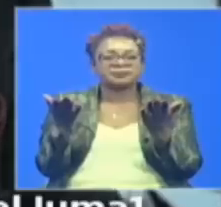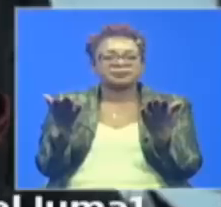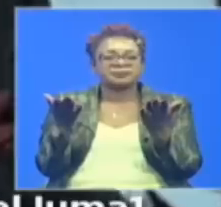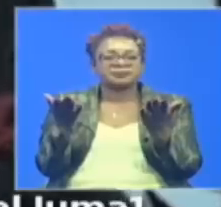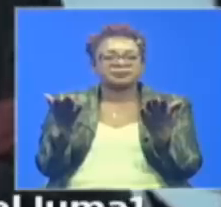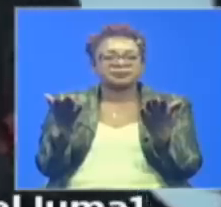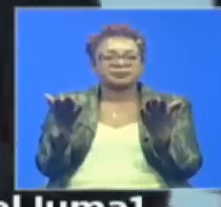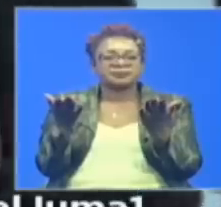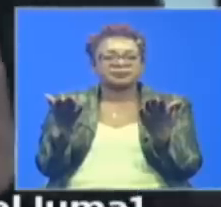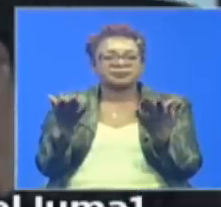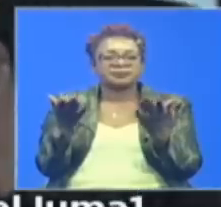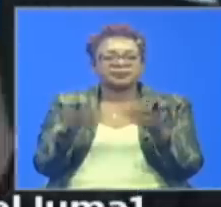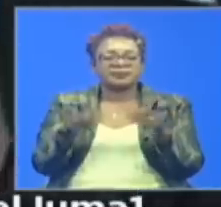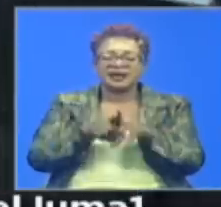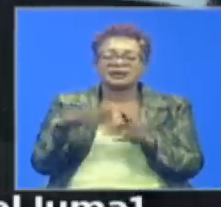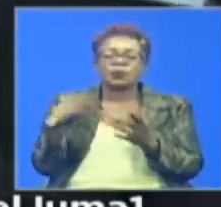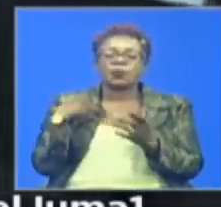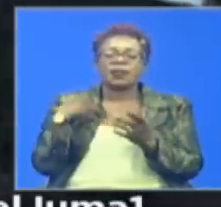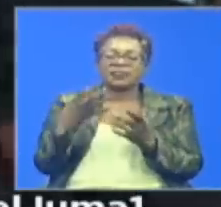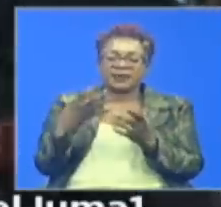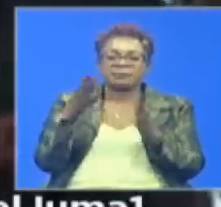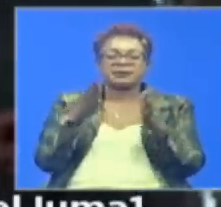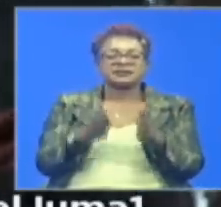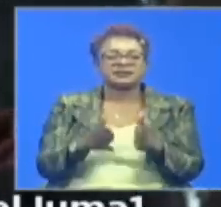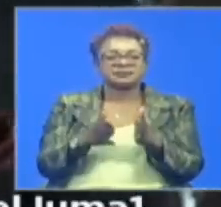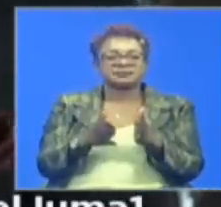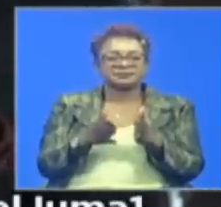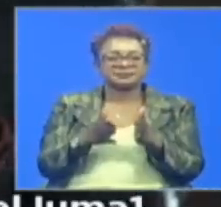as an extremely wealthy person?